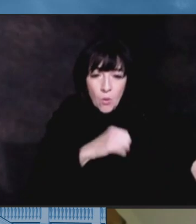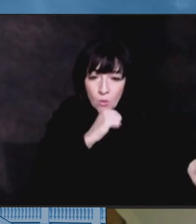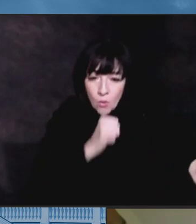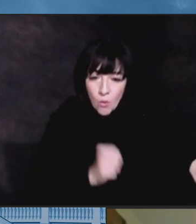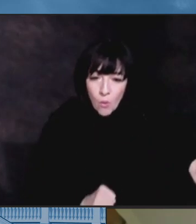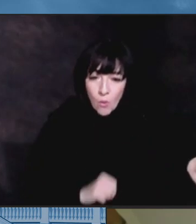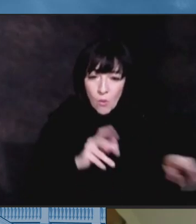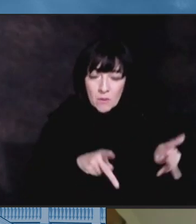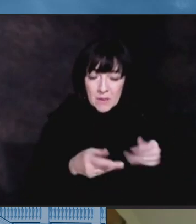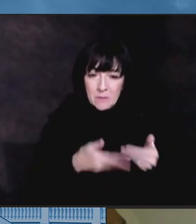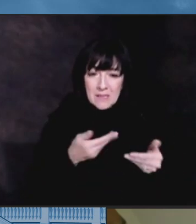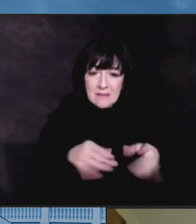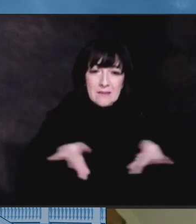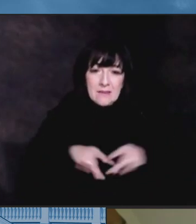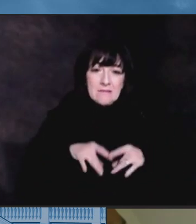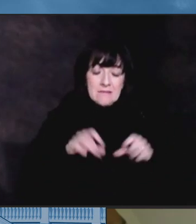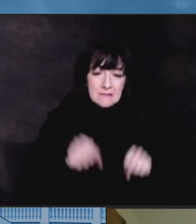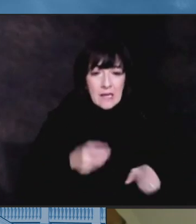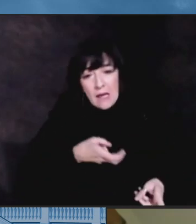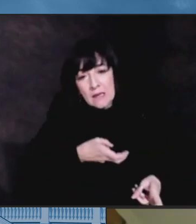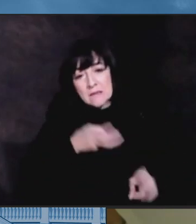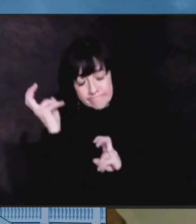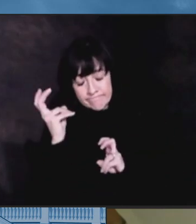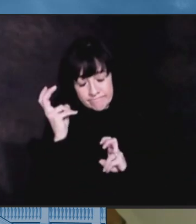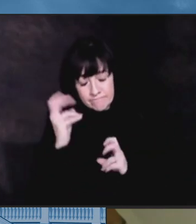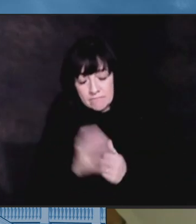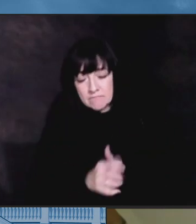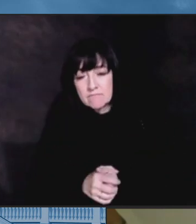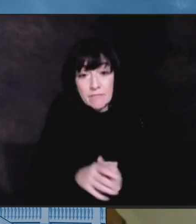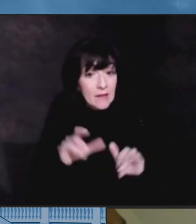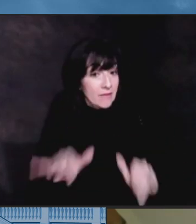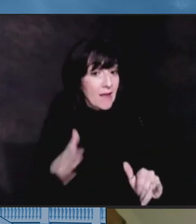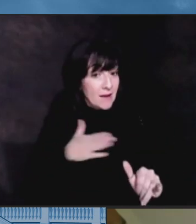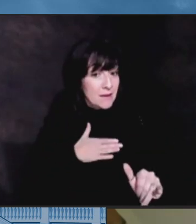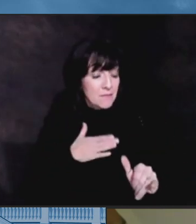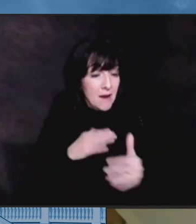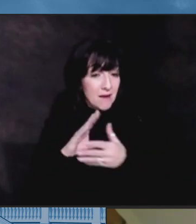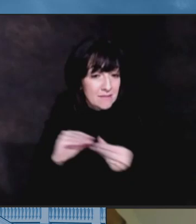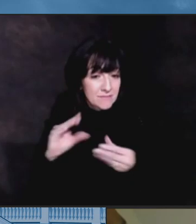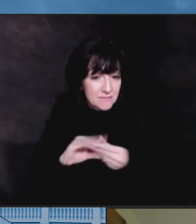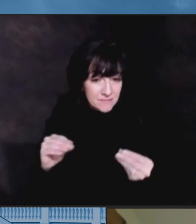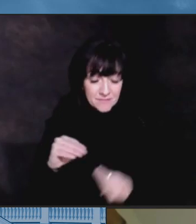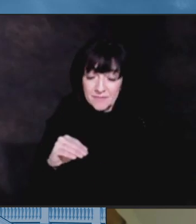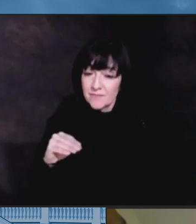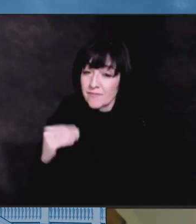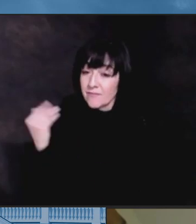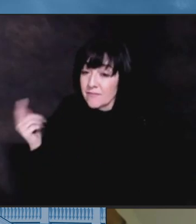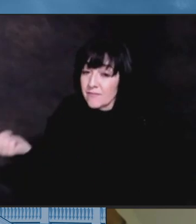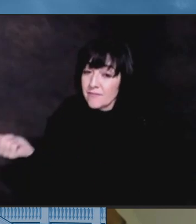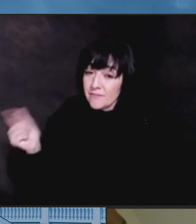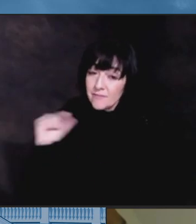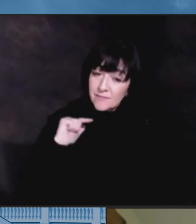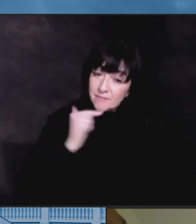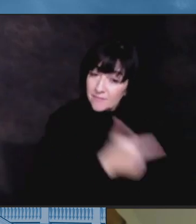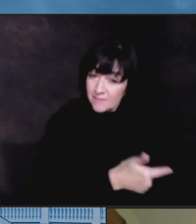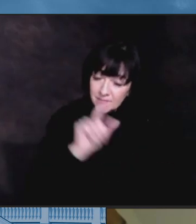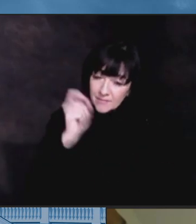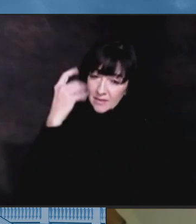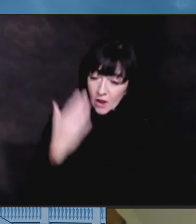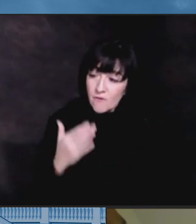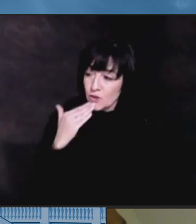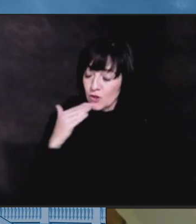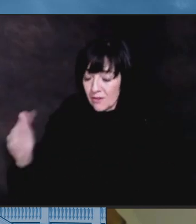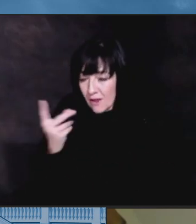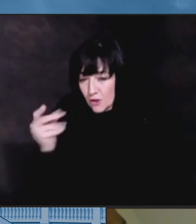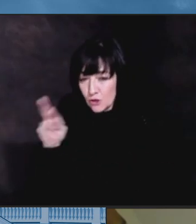you. Thank you very much, Dr. Rattay. Really good information there. Help is on the way with respect to the vaccines.